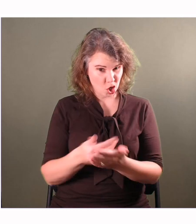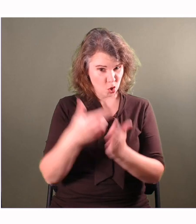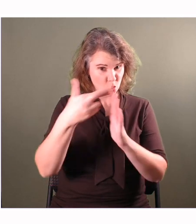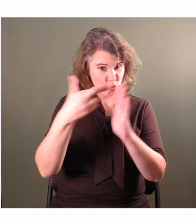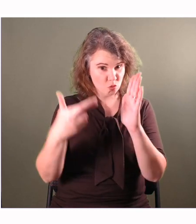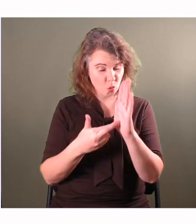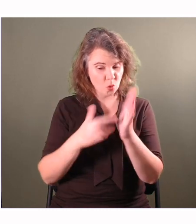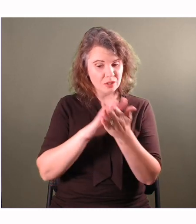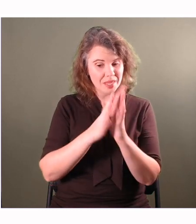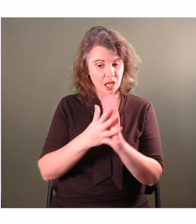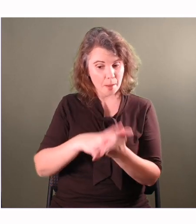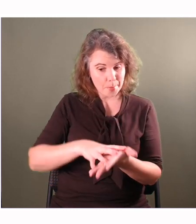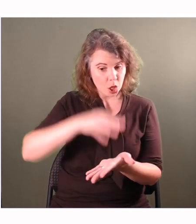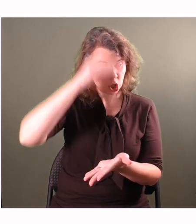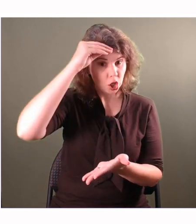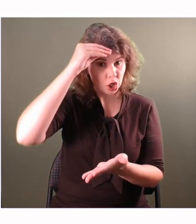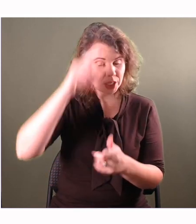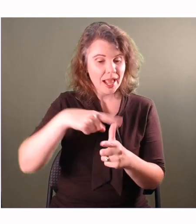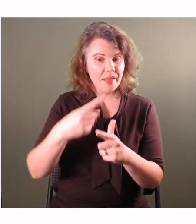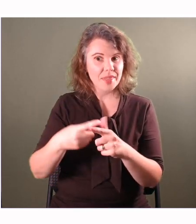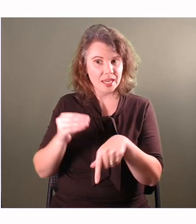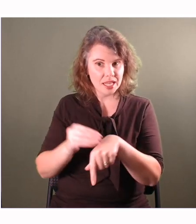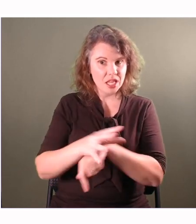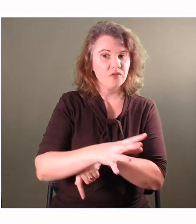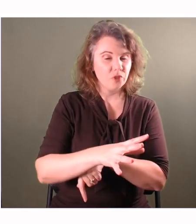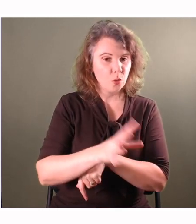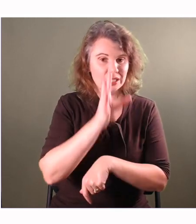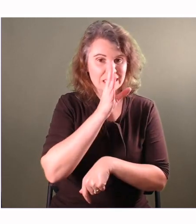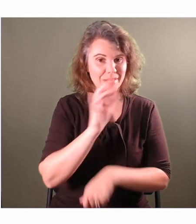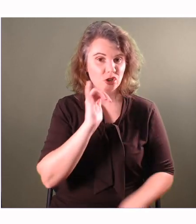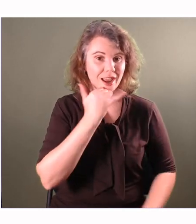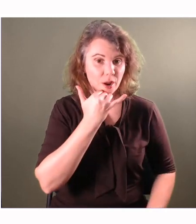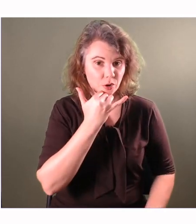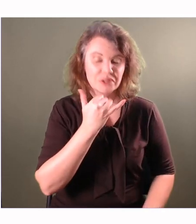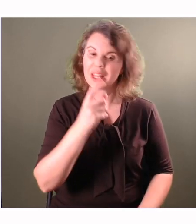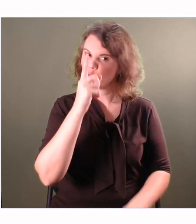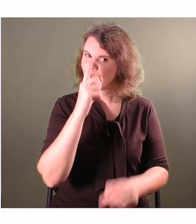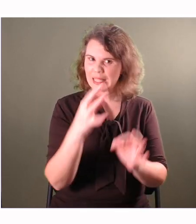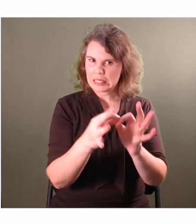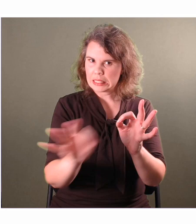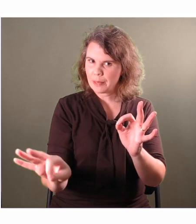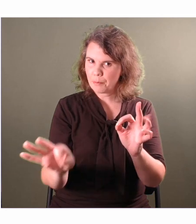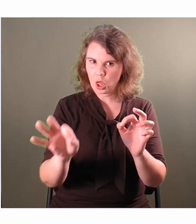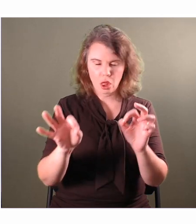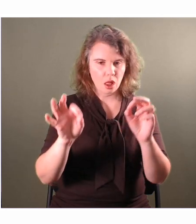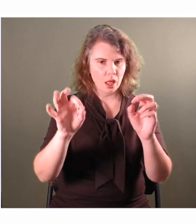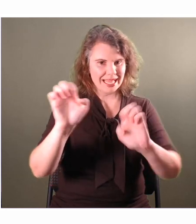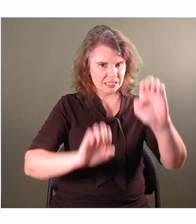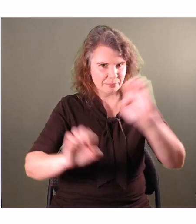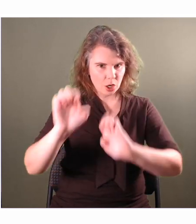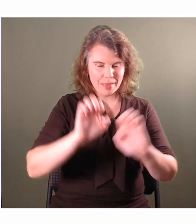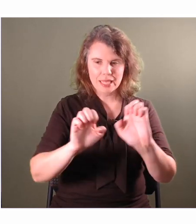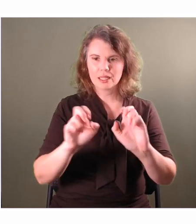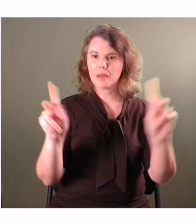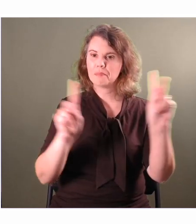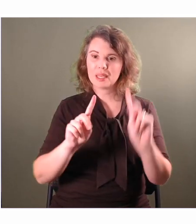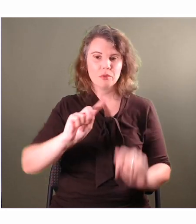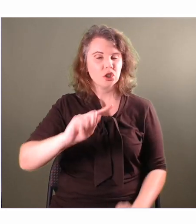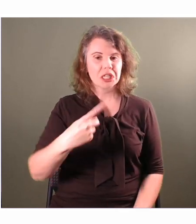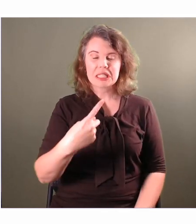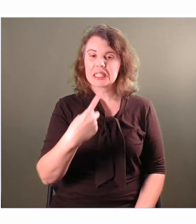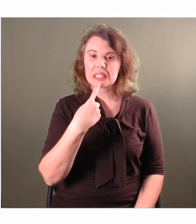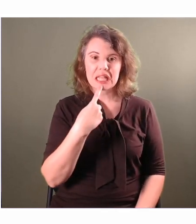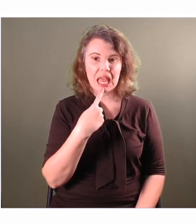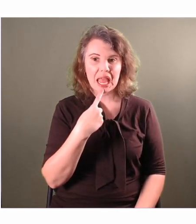phonotactic constraints be learned and influence speech errors? It's a really simple experiment. People just